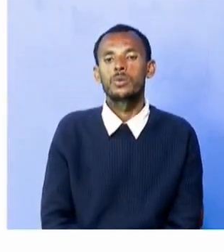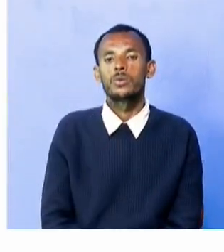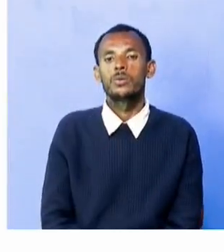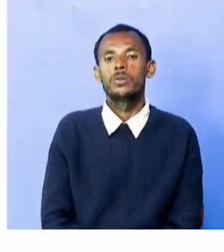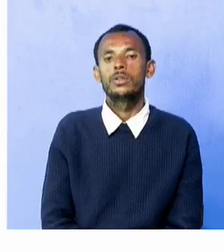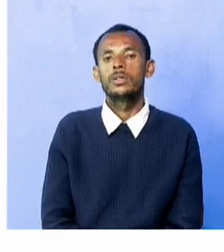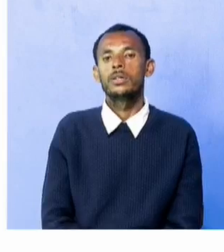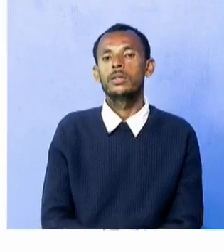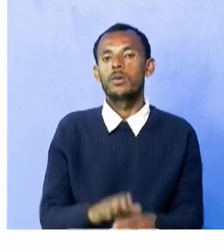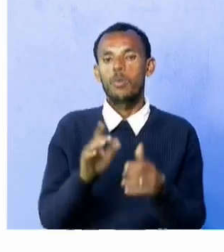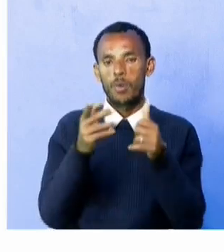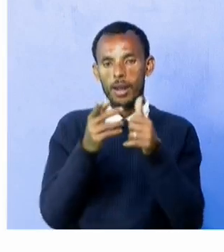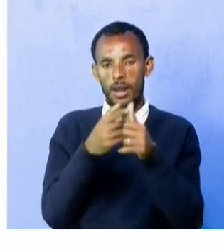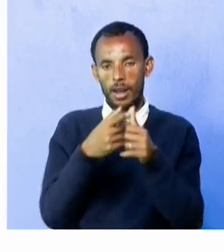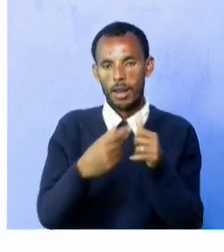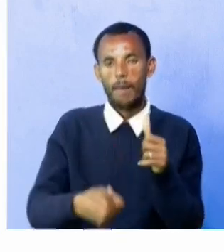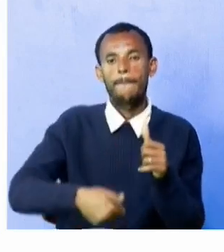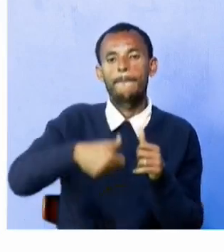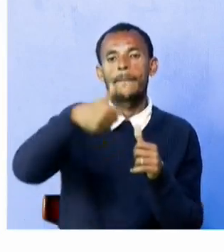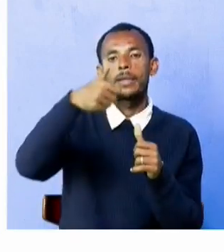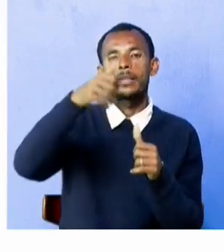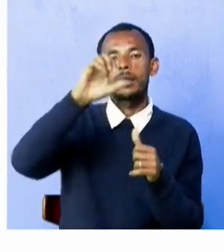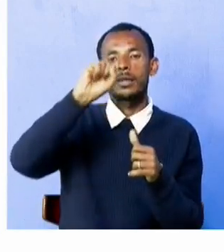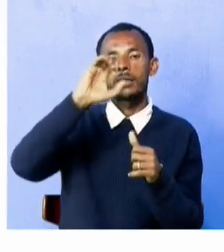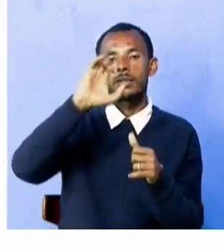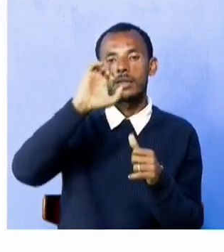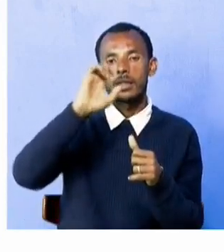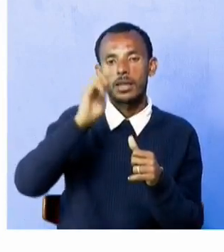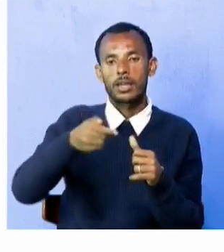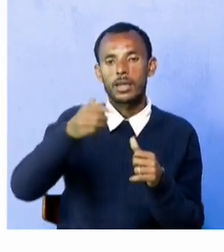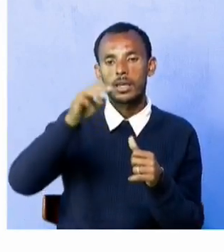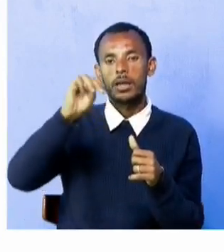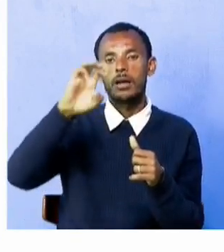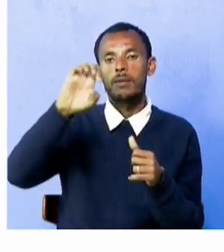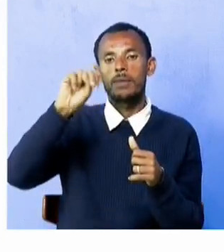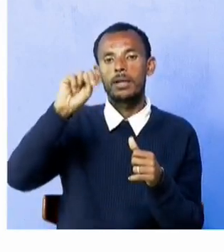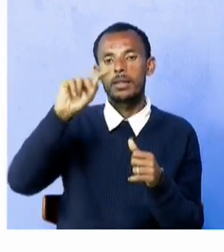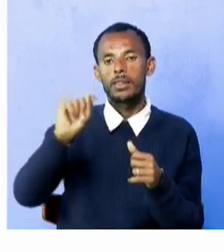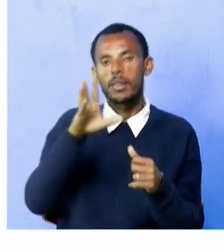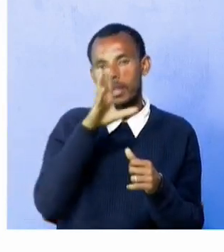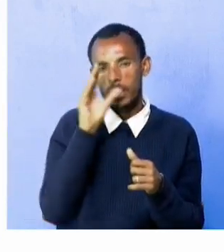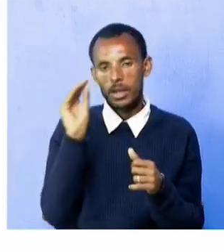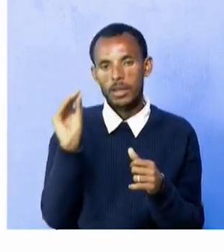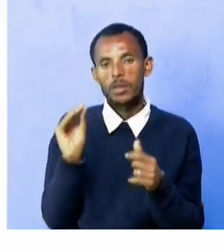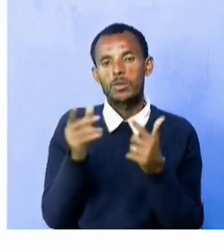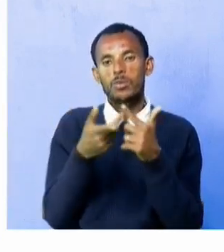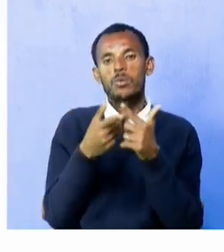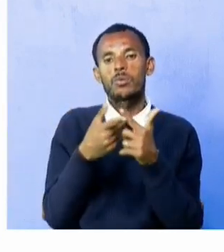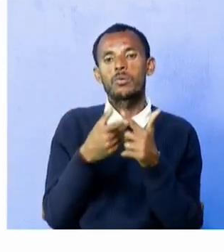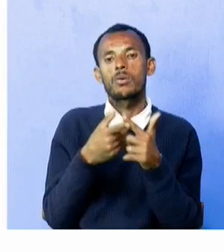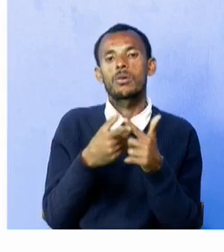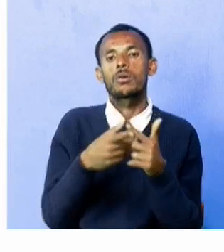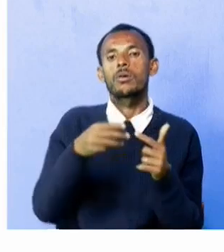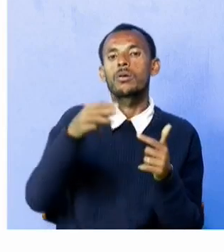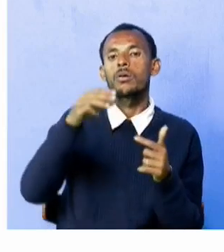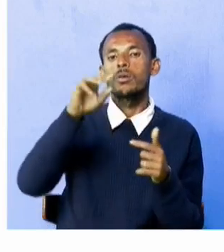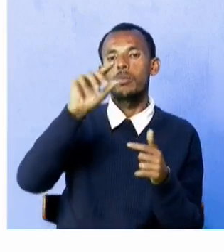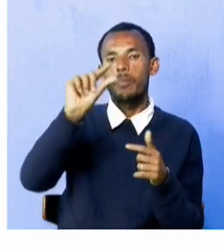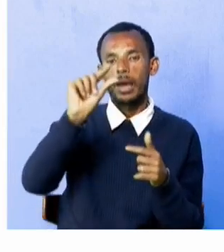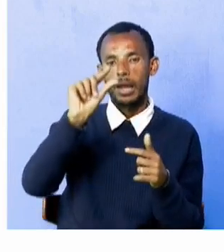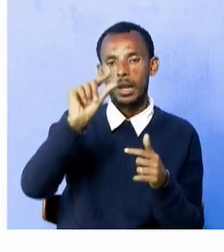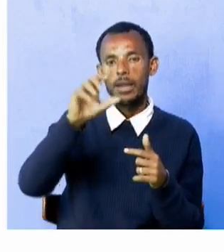a major segment, okay, major segment, and minor